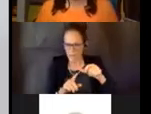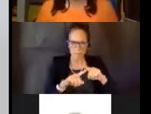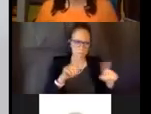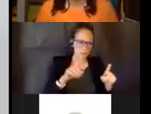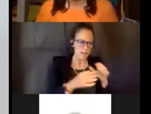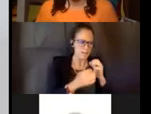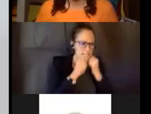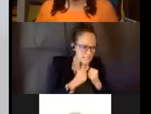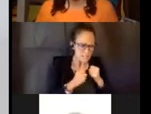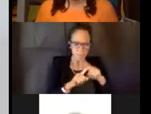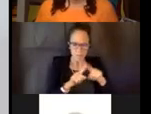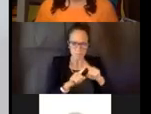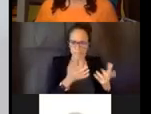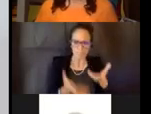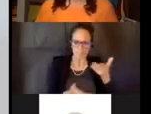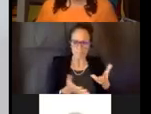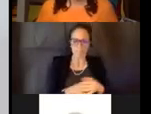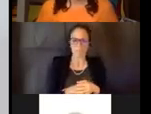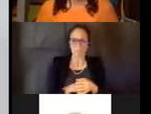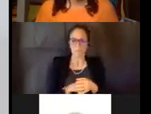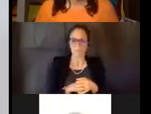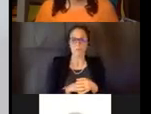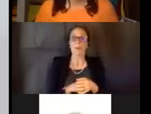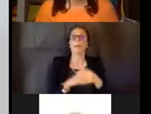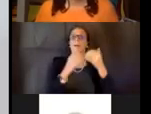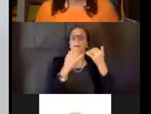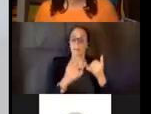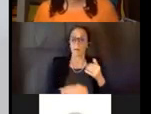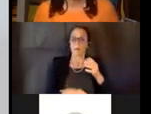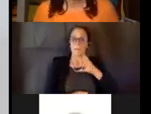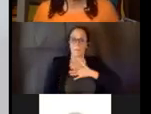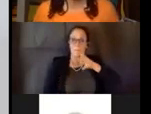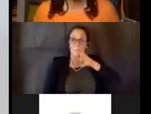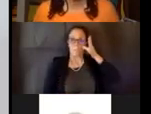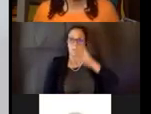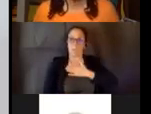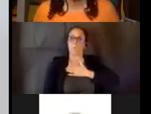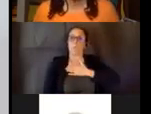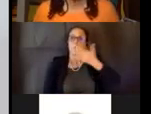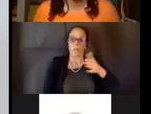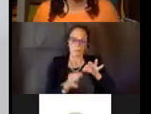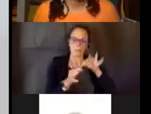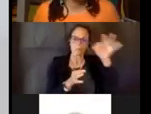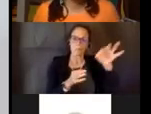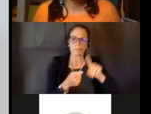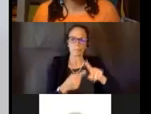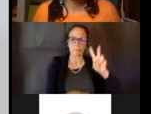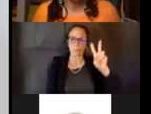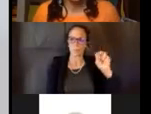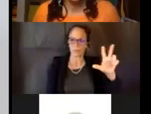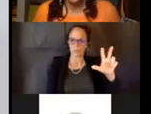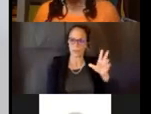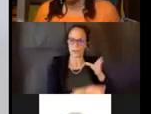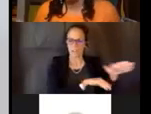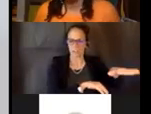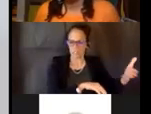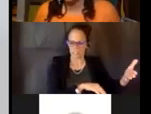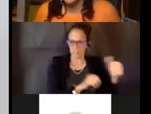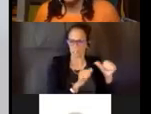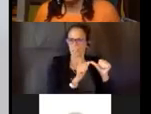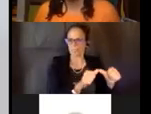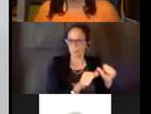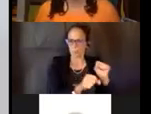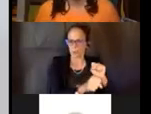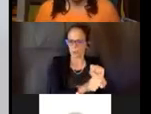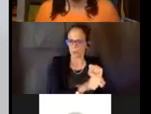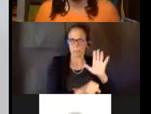this land full time. So they stayed on to 2003. Now they've been caring for this land for nearly 50 years, just about, right? They got there around